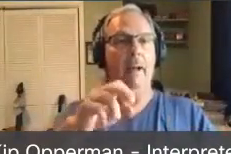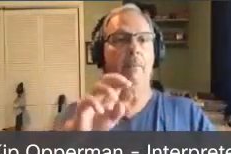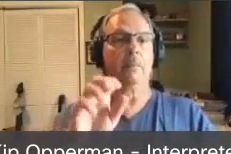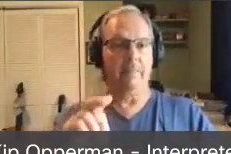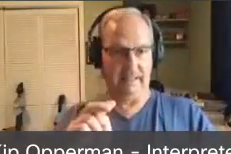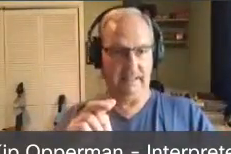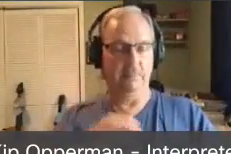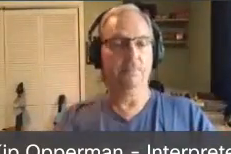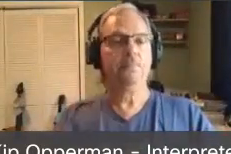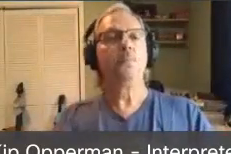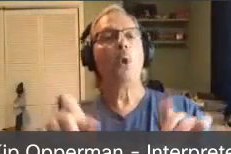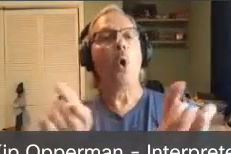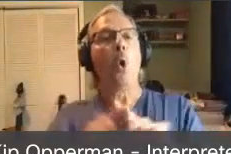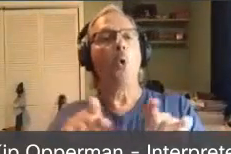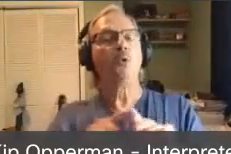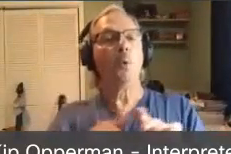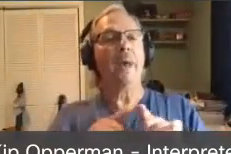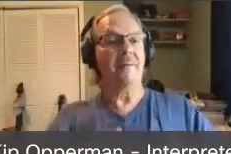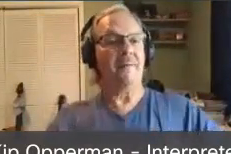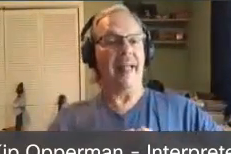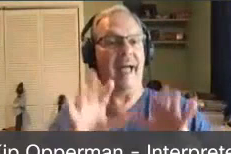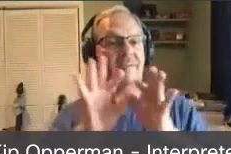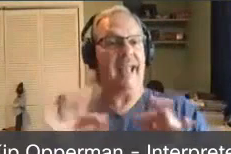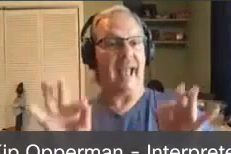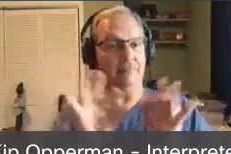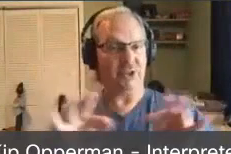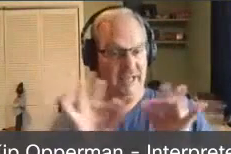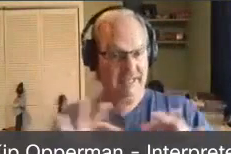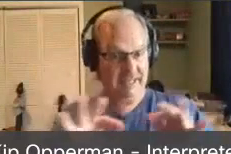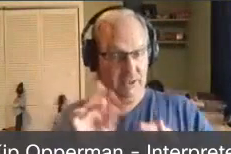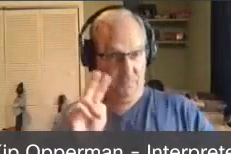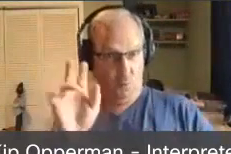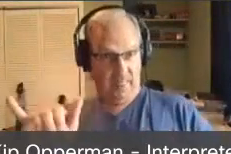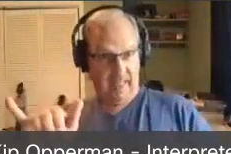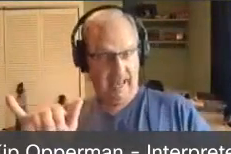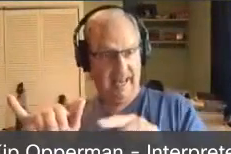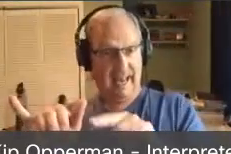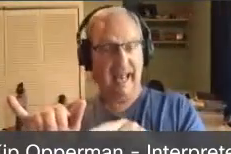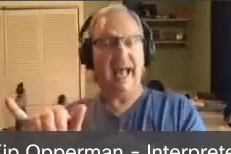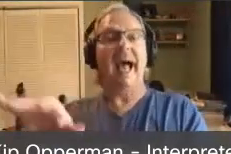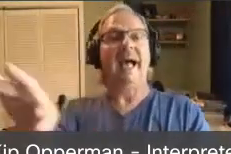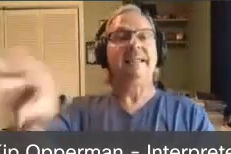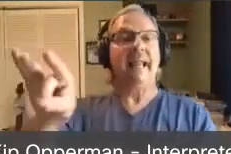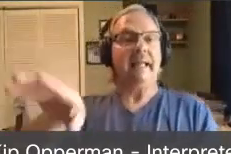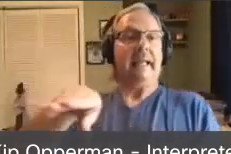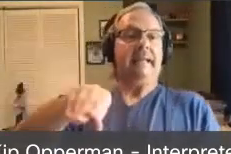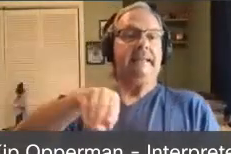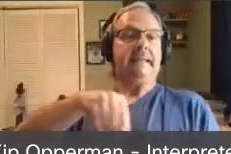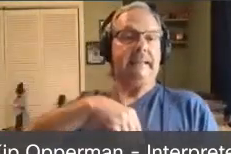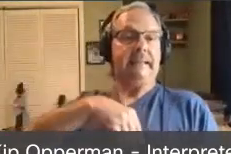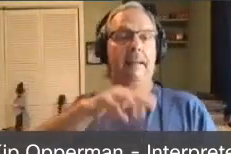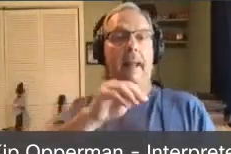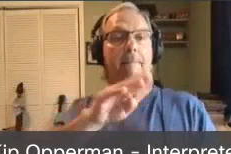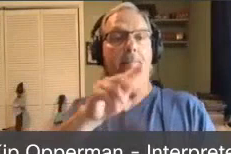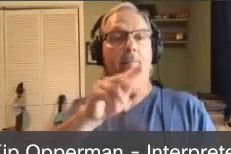There is also live captioning for this event. To view live captioning, select the Accept button in the Multimedia pod, which is in